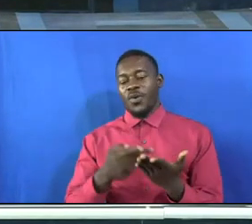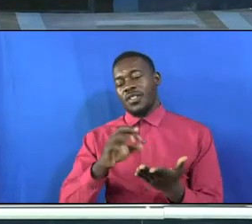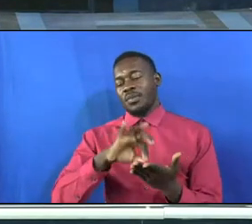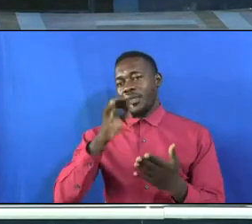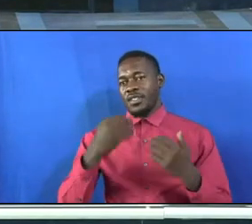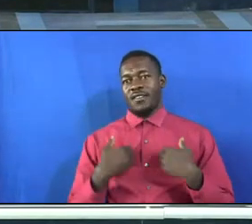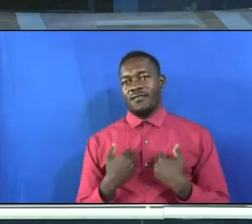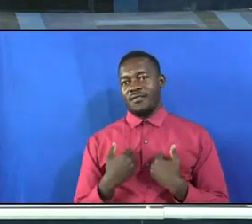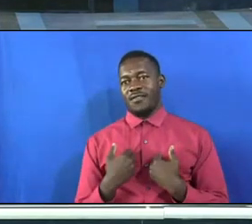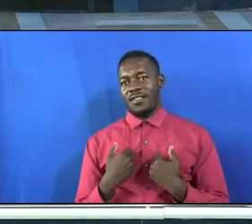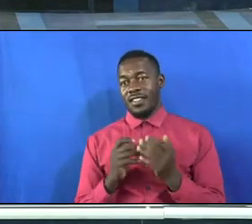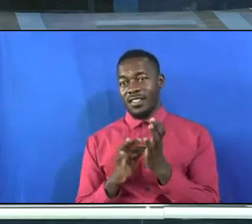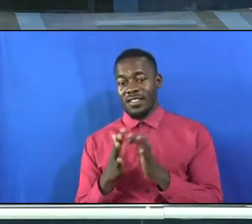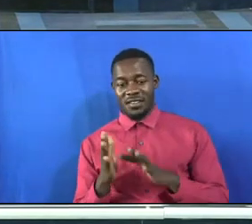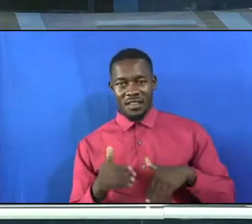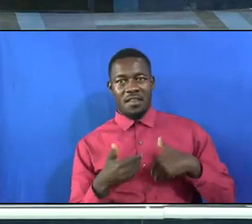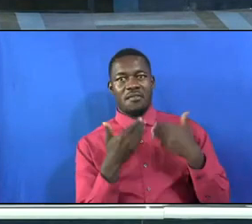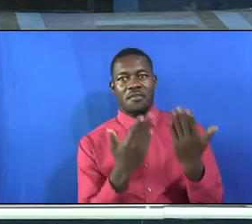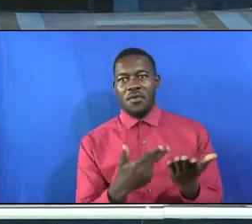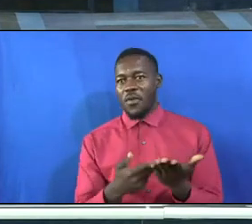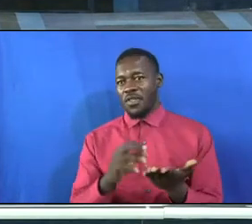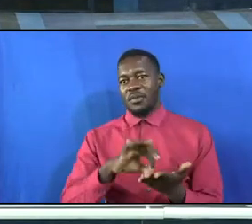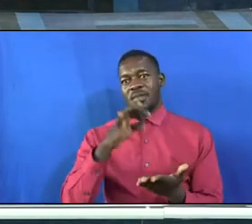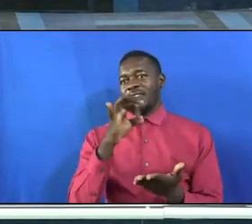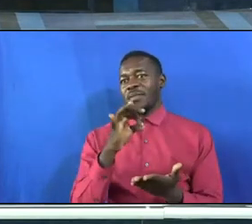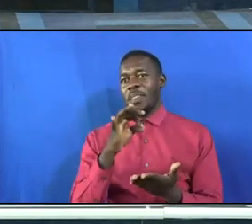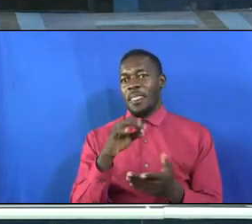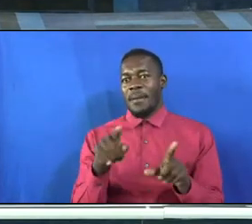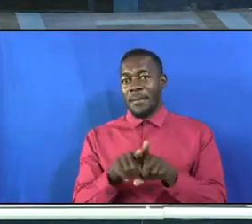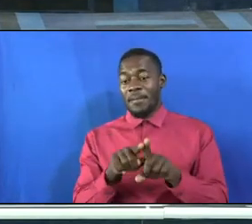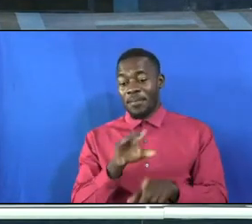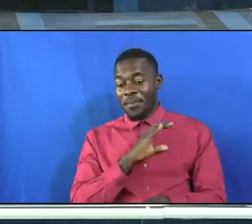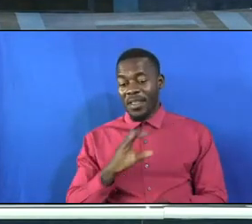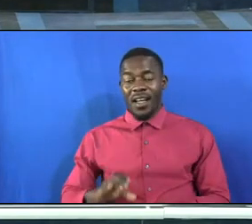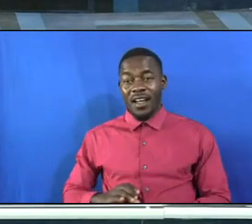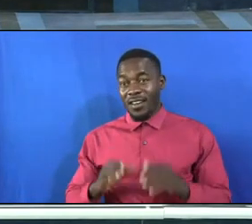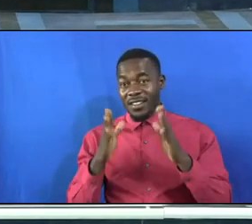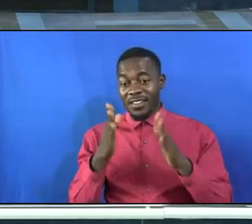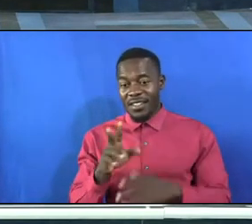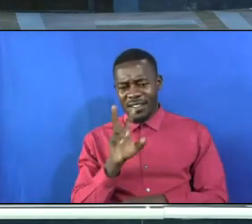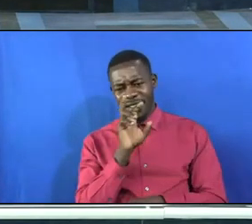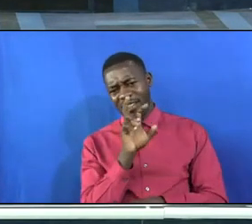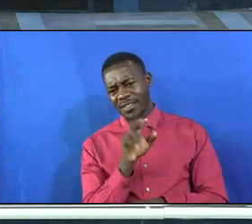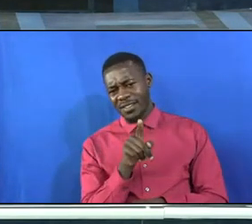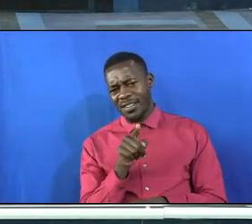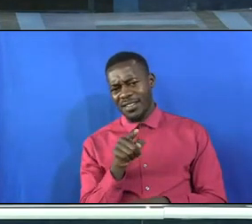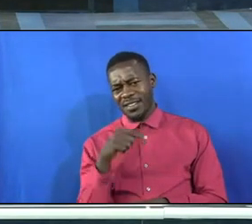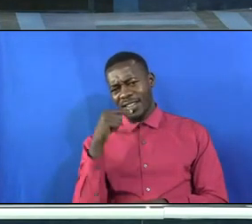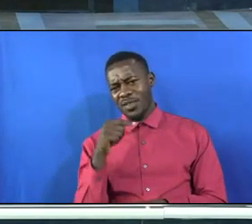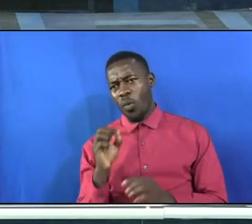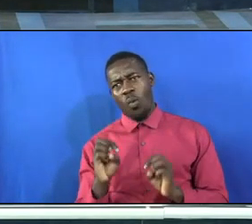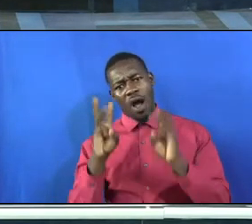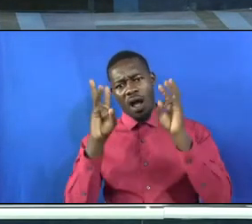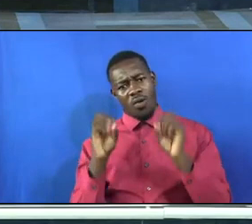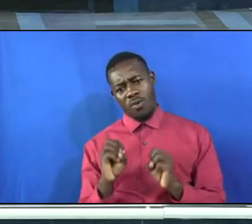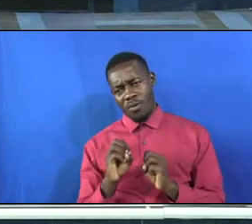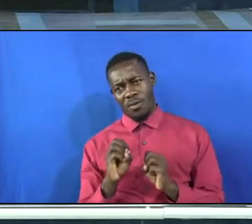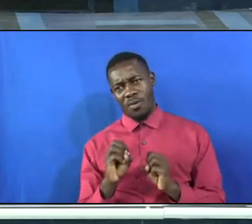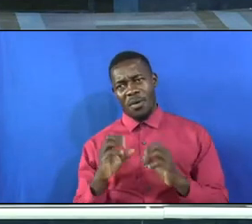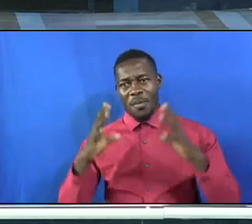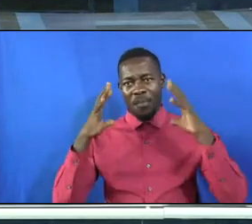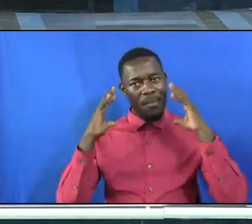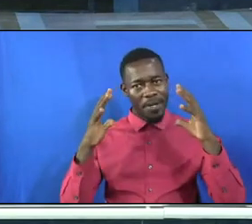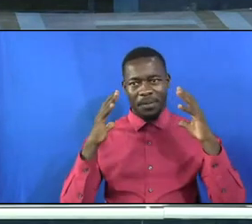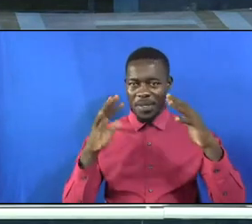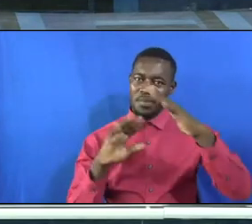healed. As much as we Christians would look at that and think, wow, what a great ministry.